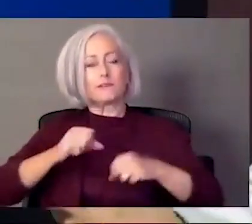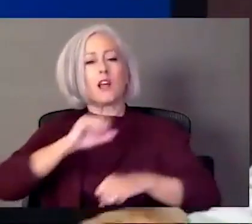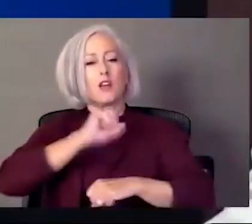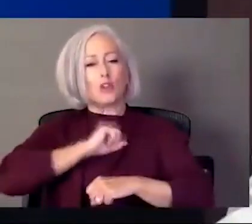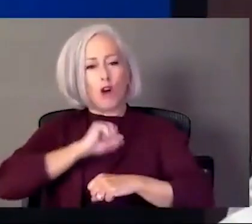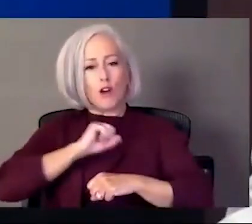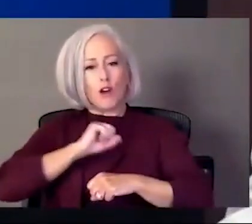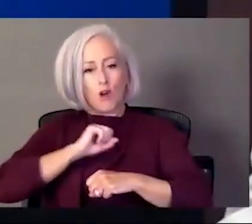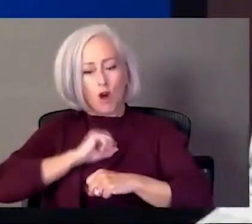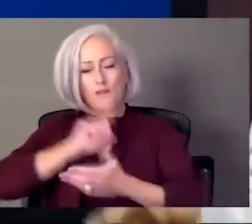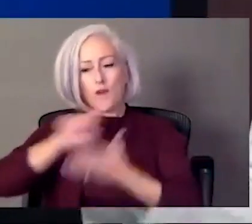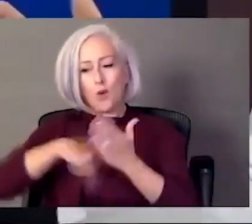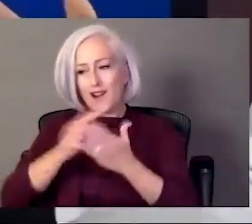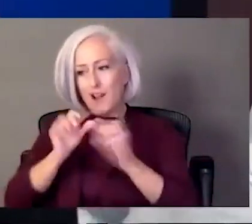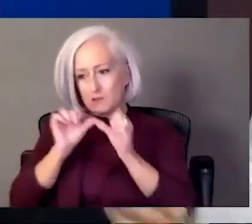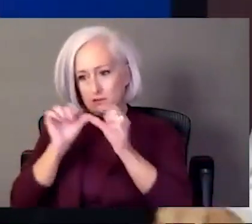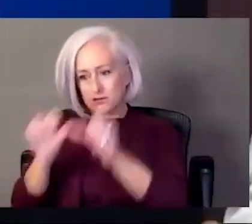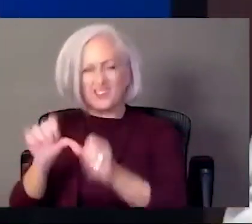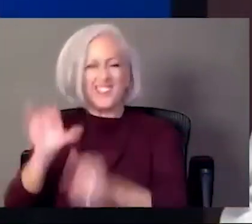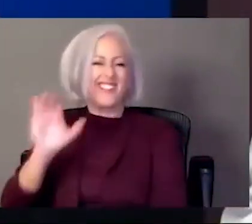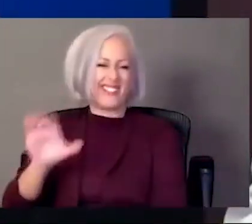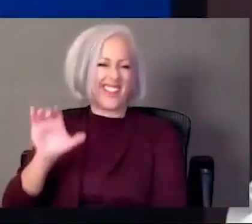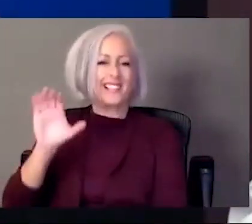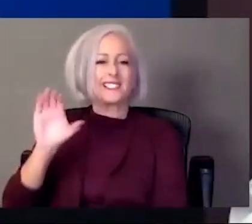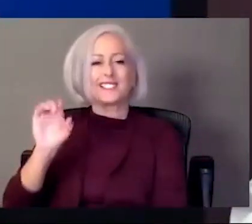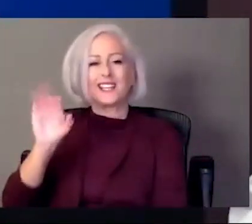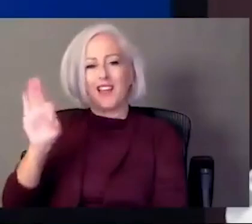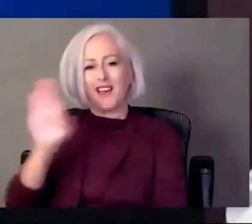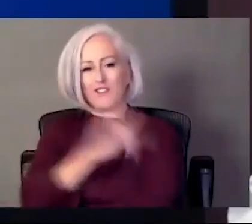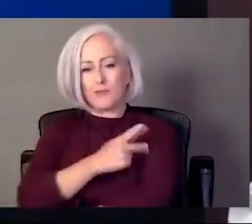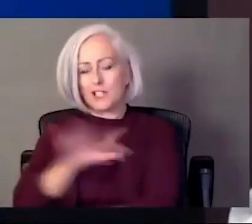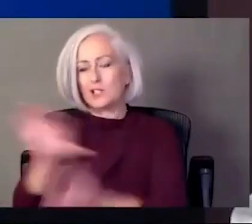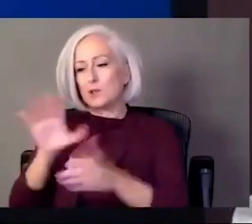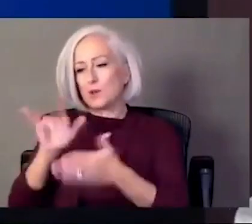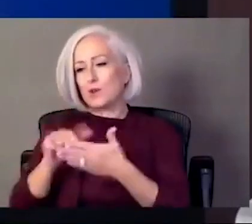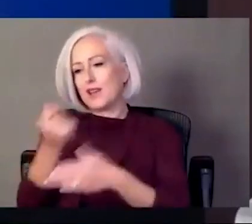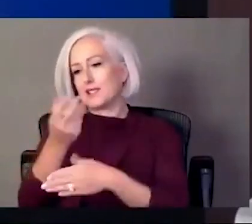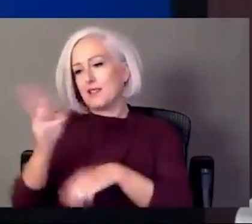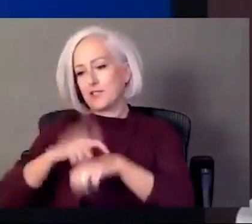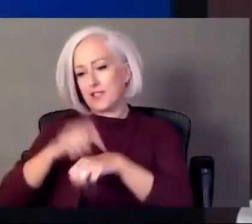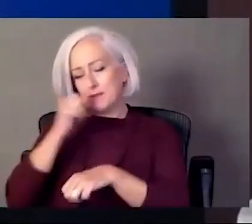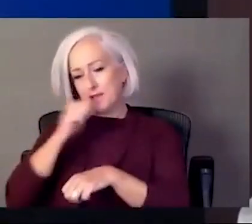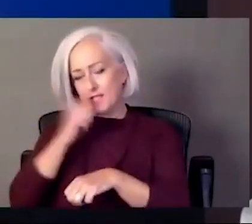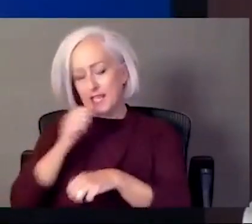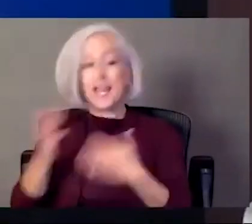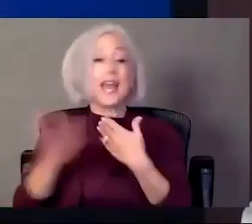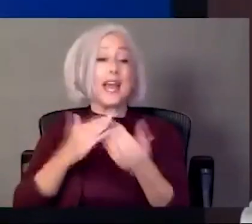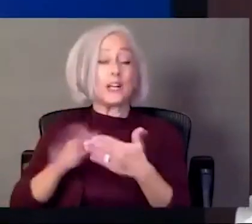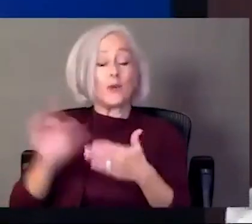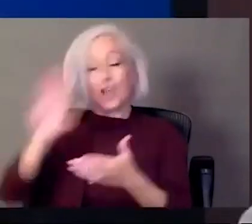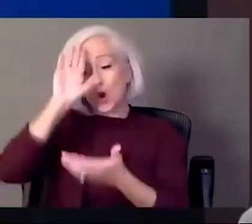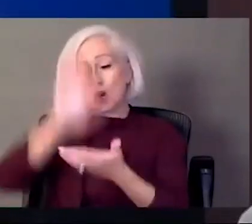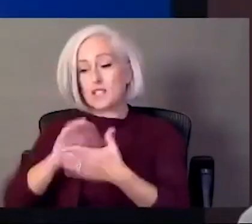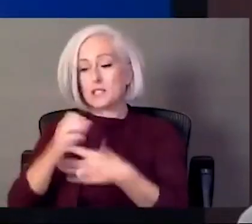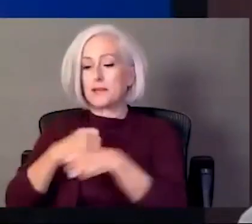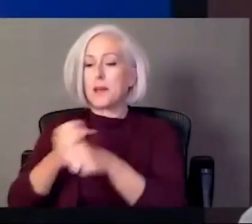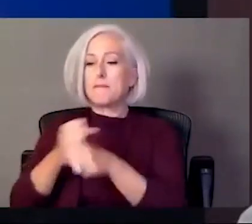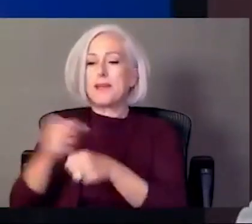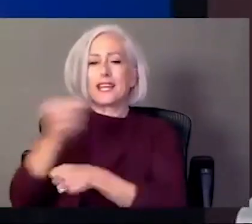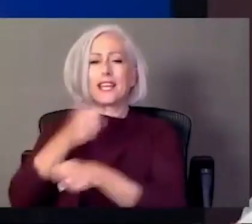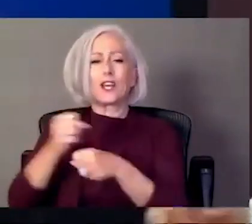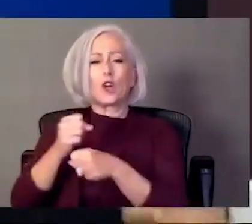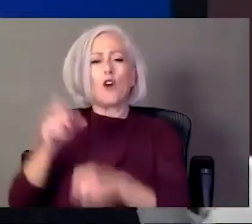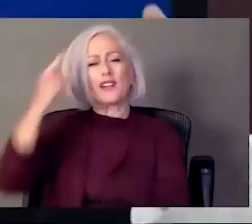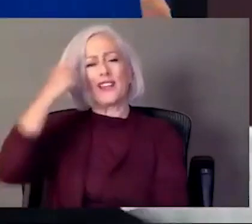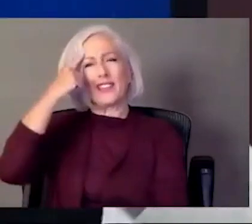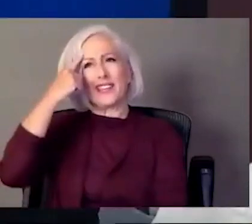what a CF patient's life is like, and they do that several times a day. Yeah. So he's down making the coffee, and he's thinking to himself, well, I don't hear my wife. Well,